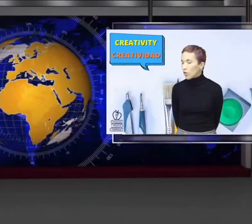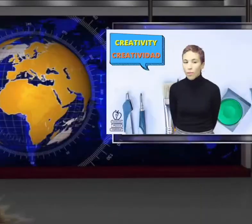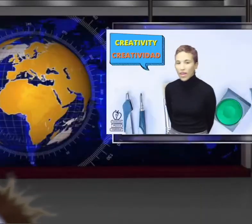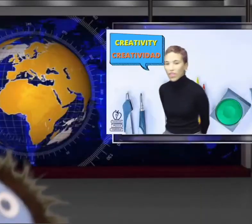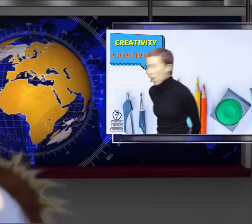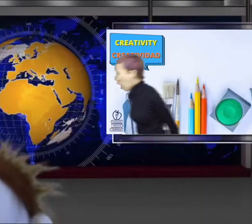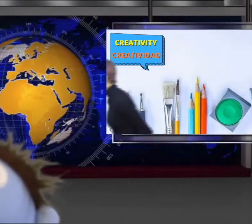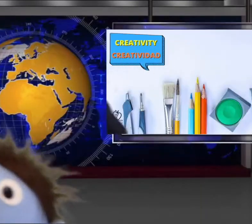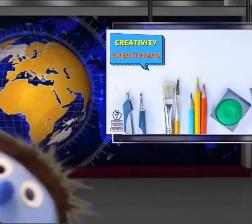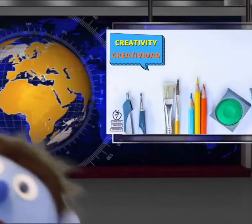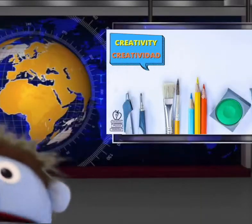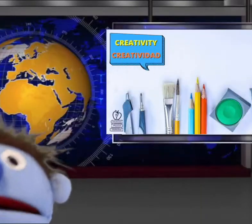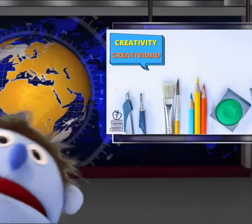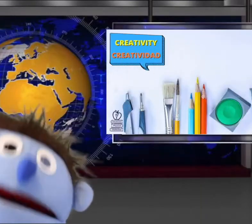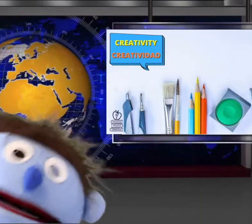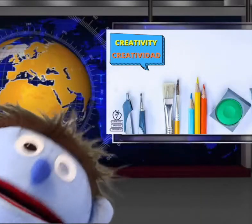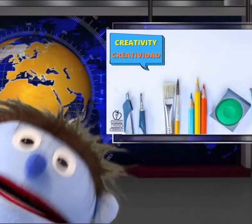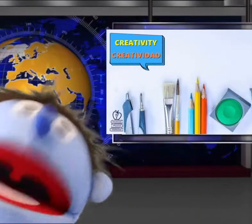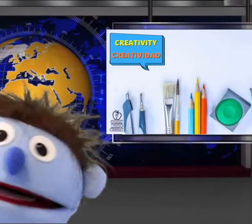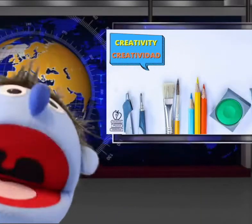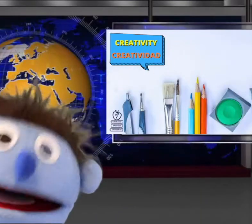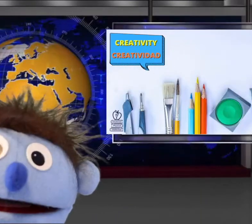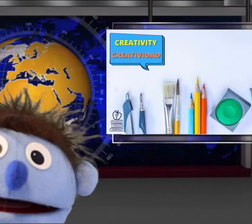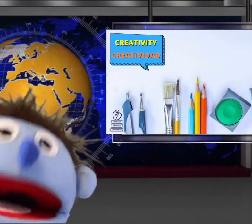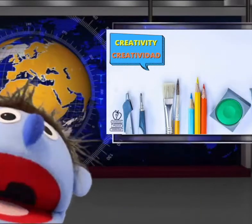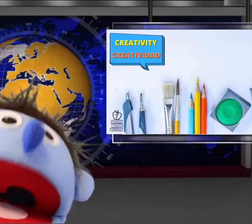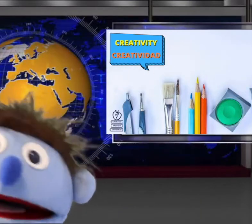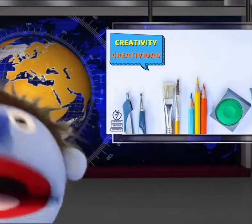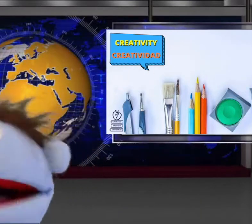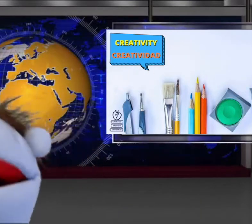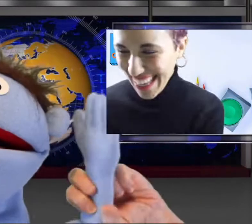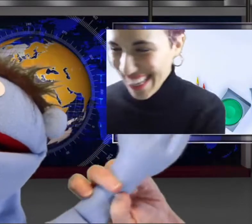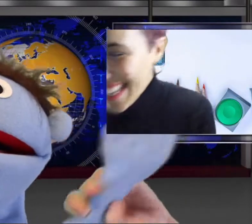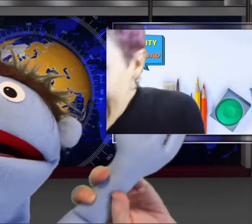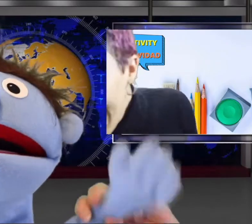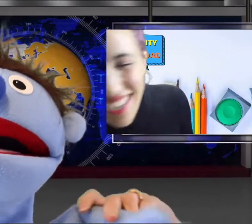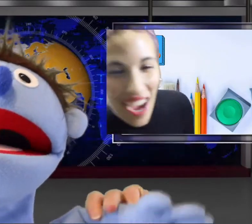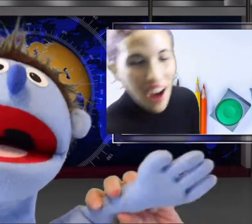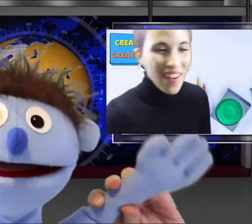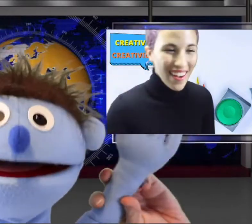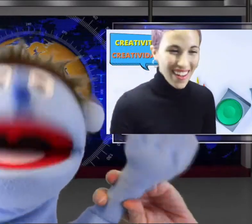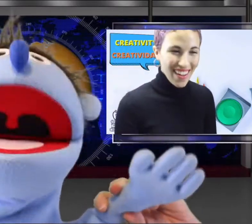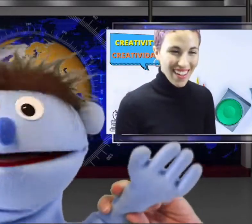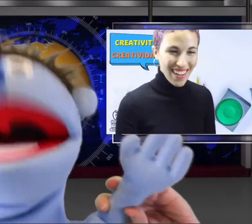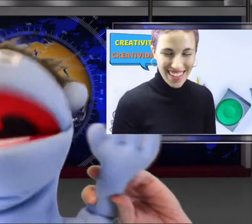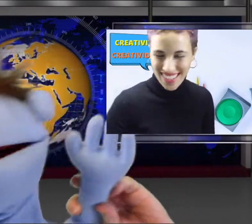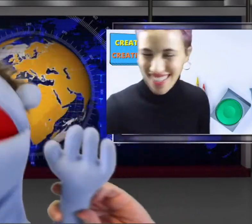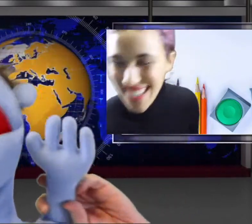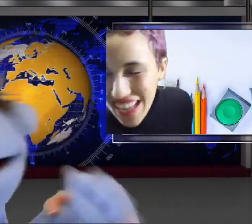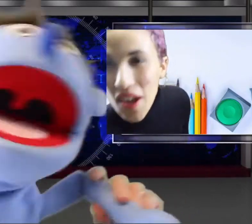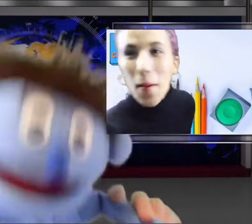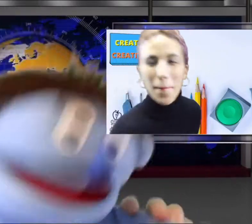Do you want me to go? Oh, Ms. Shema! Oh, where'd she go? Hi, Perry! Hi!